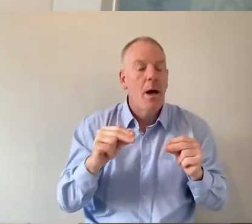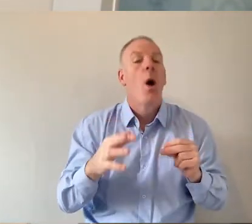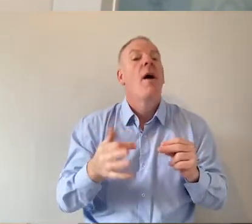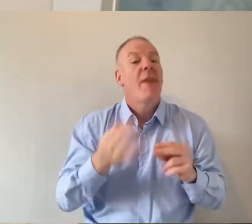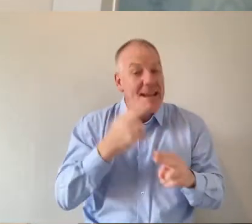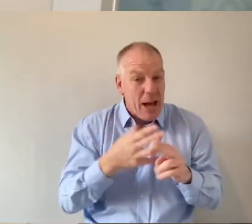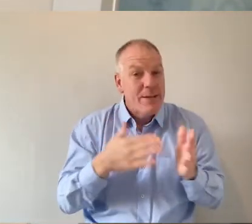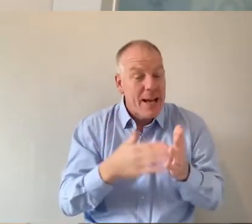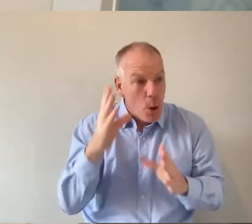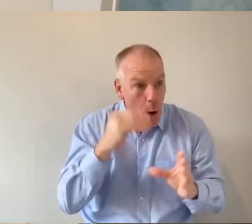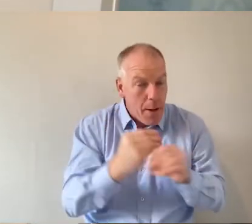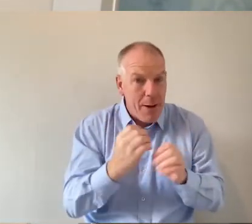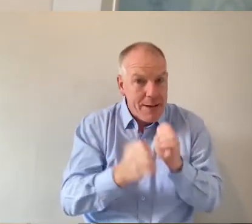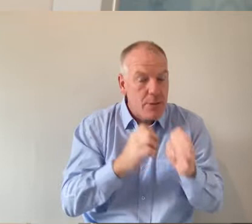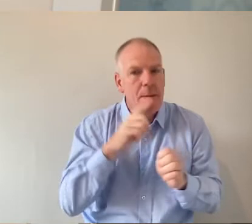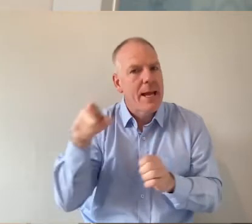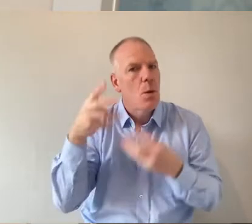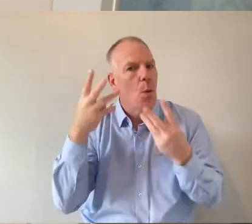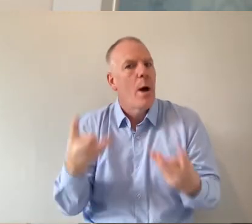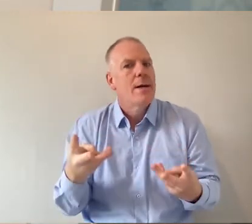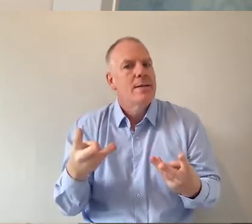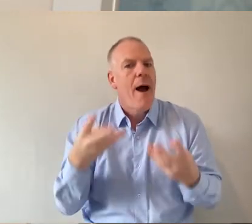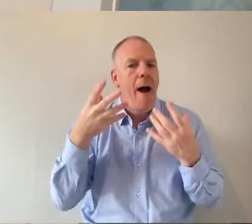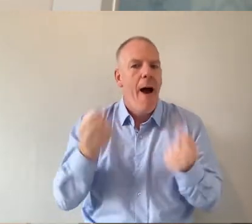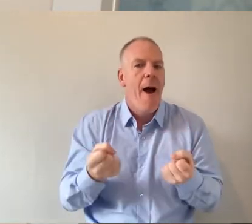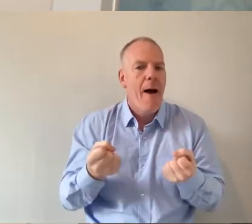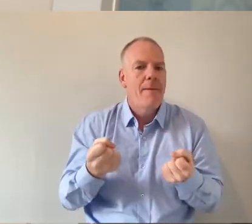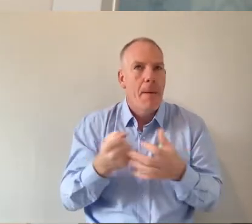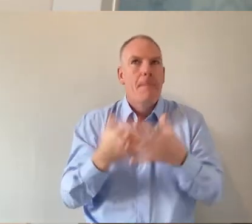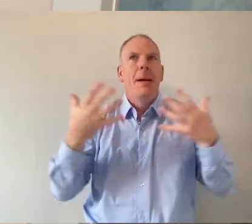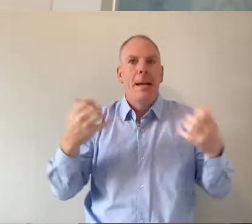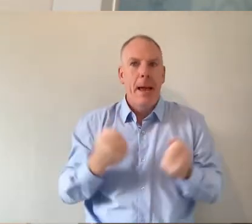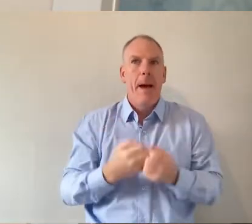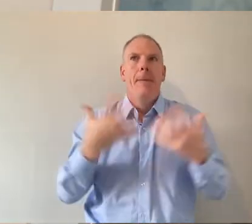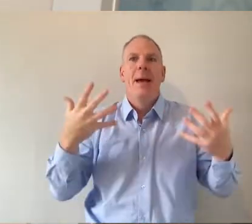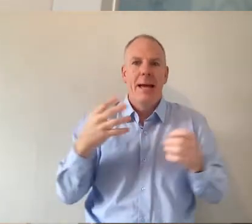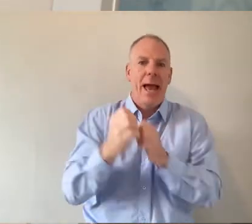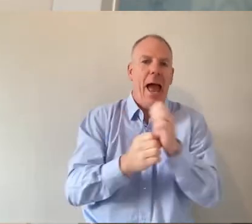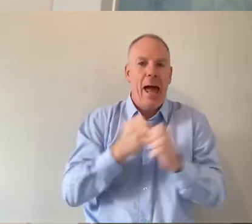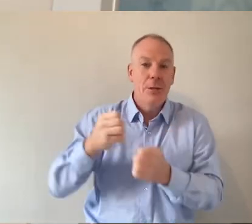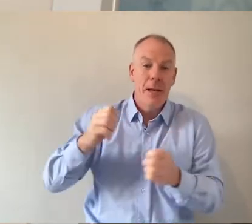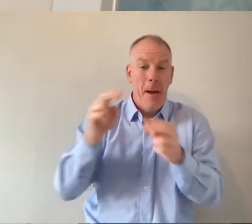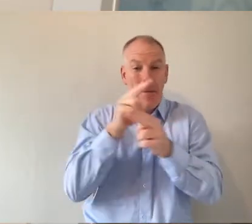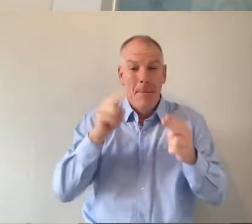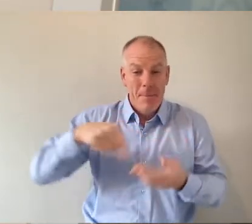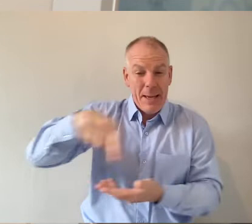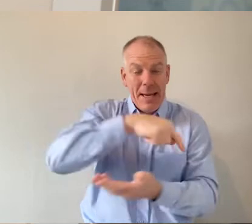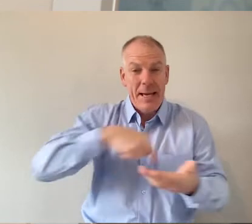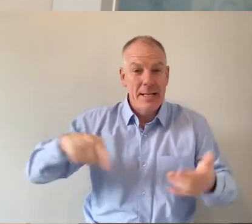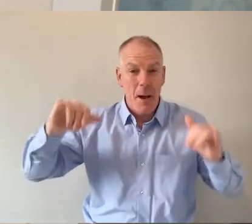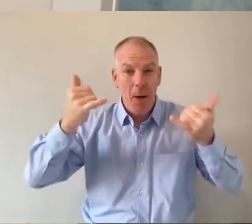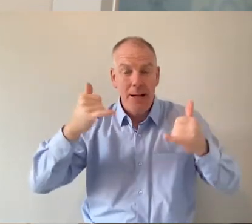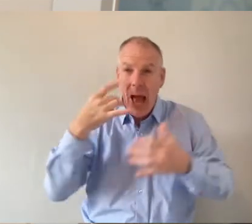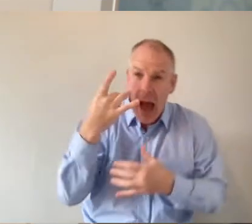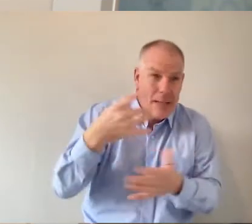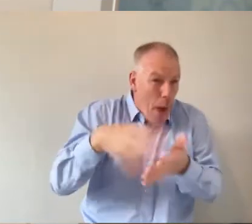finding out about it. What he wants to do is he wants to have a super energy pizza party, and he keeps on